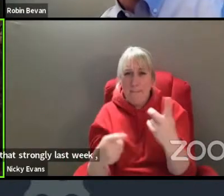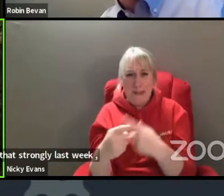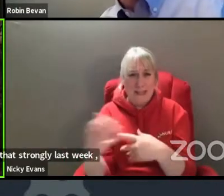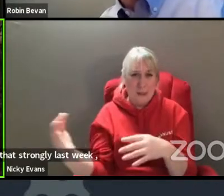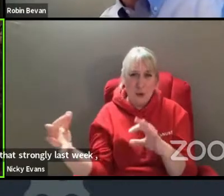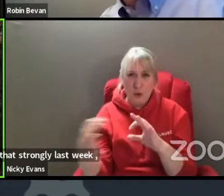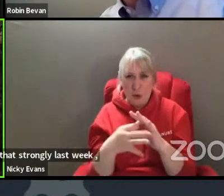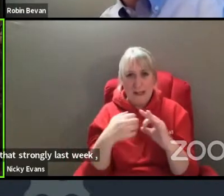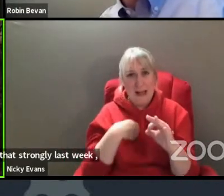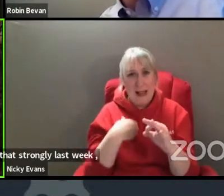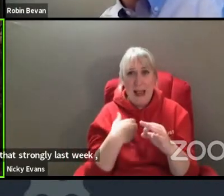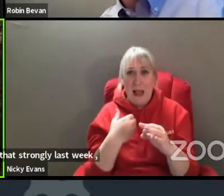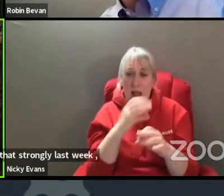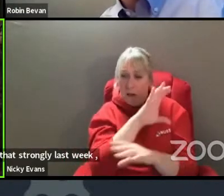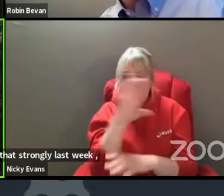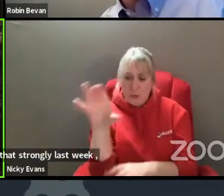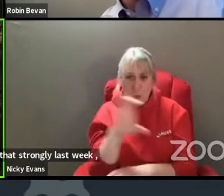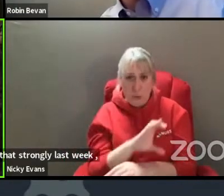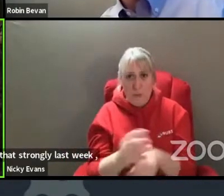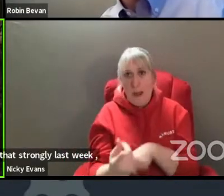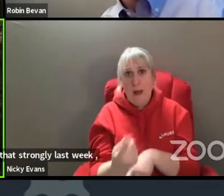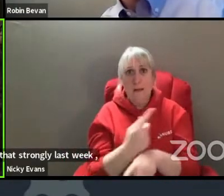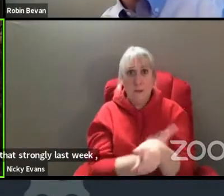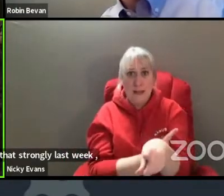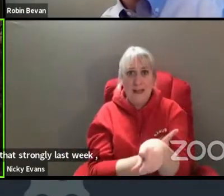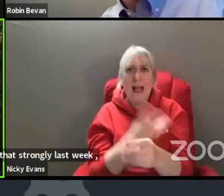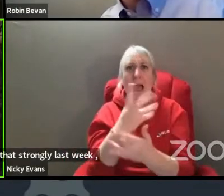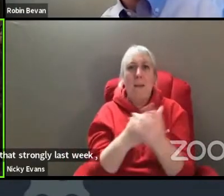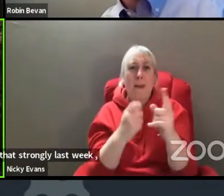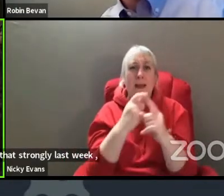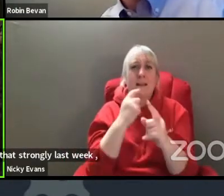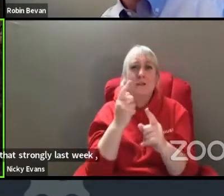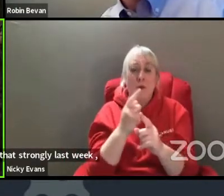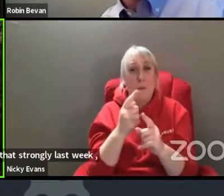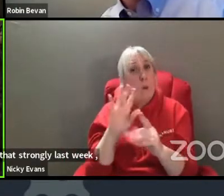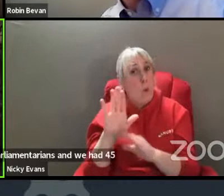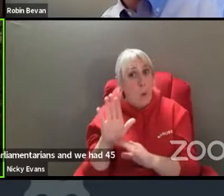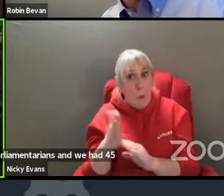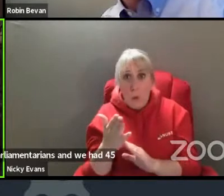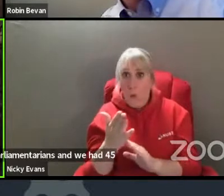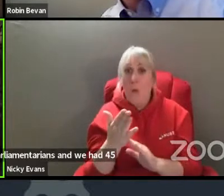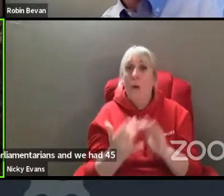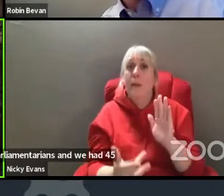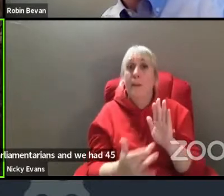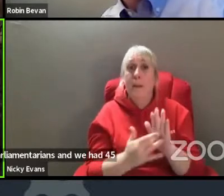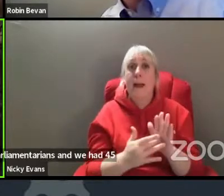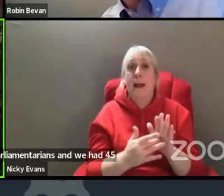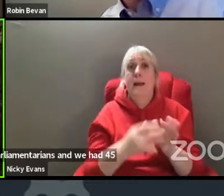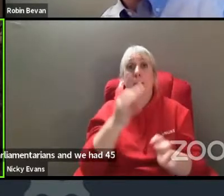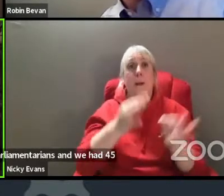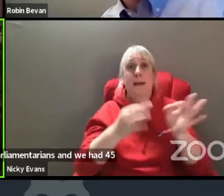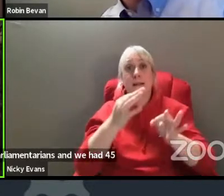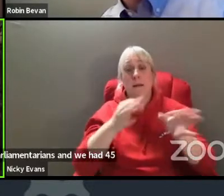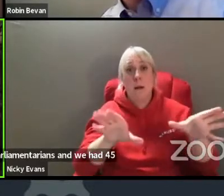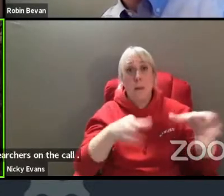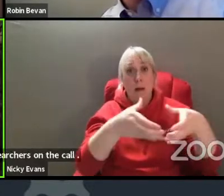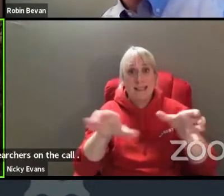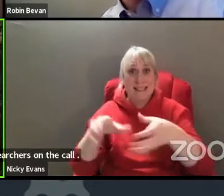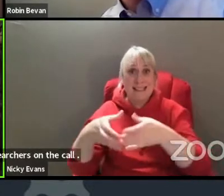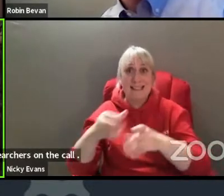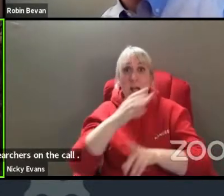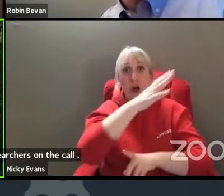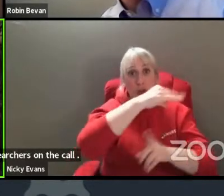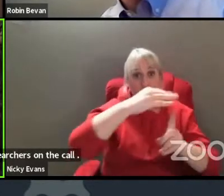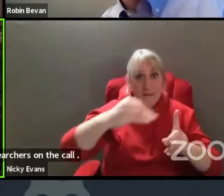number for these sorts of things. We had MPs from all of the main political parties there. We were engaging with Conservative and Lib